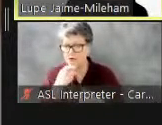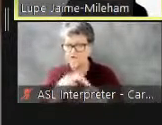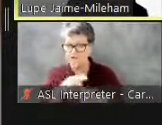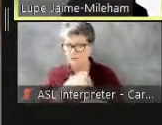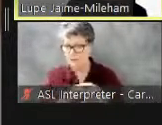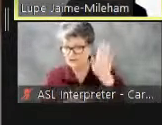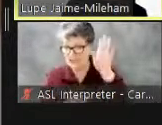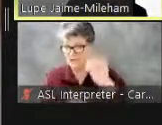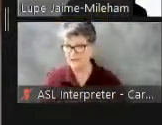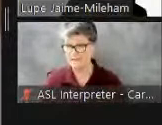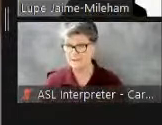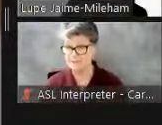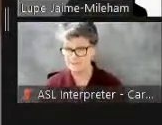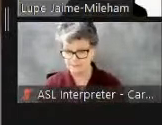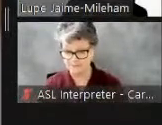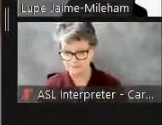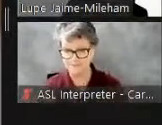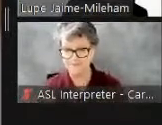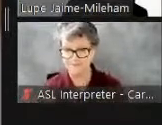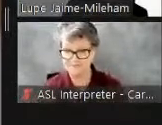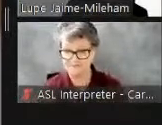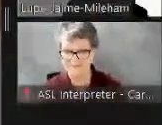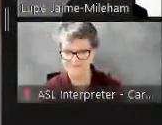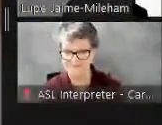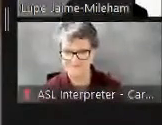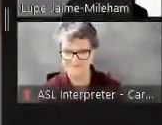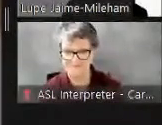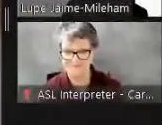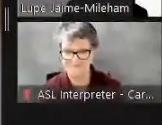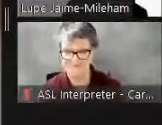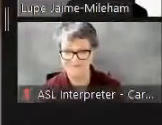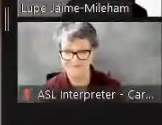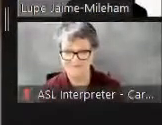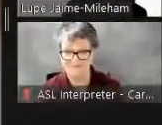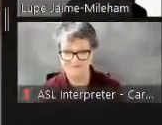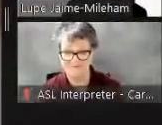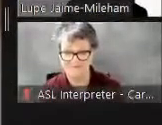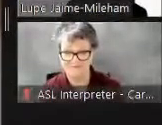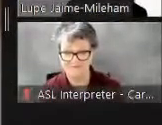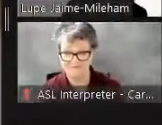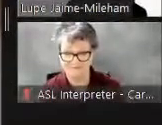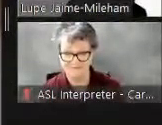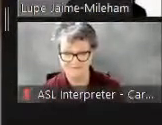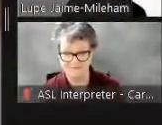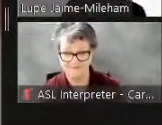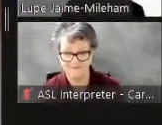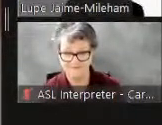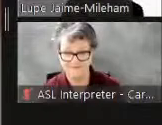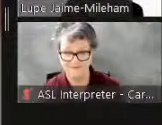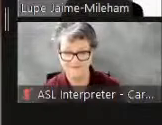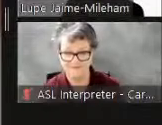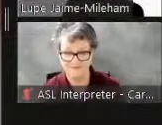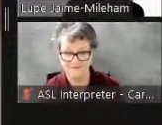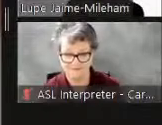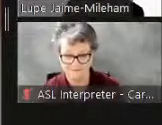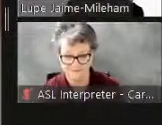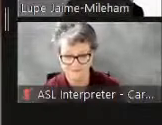raised. Yes, Michelle Holmes has her hand raised. Michelle, are you able to unmute yourself,